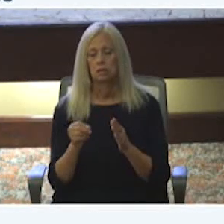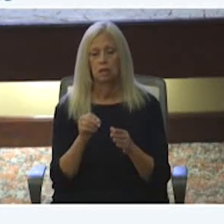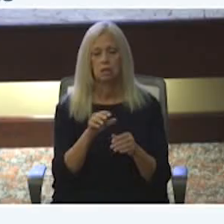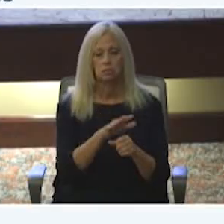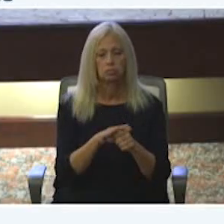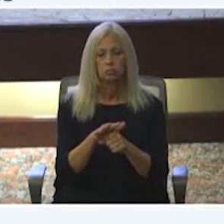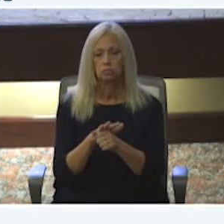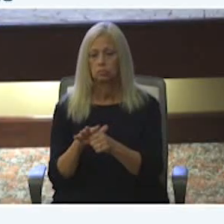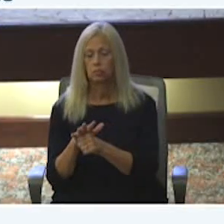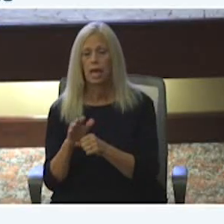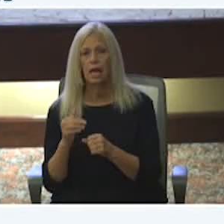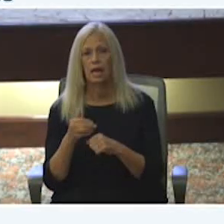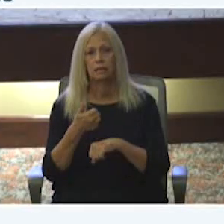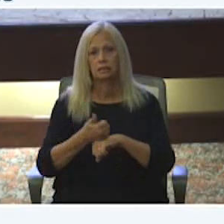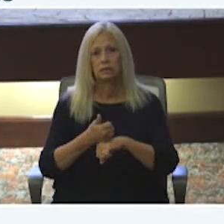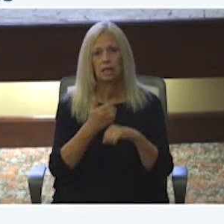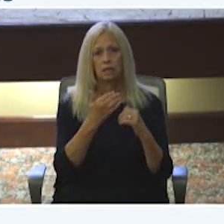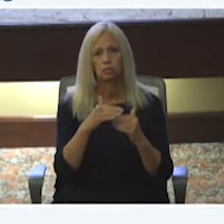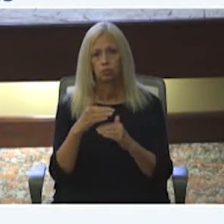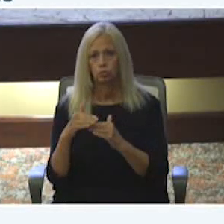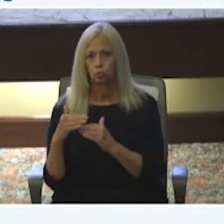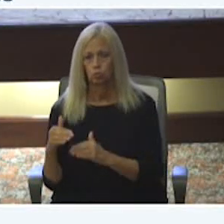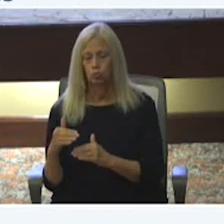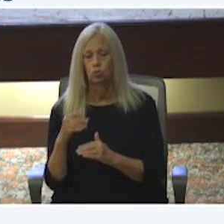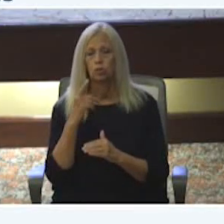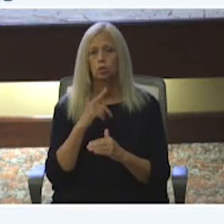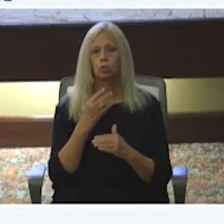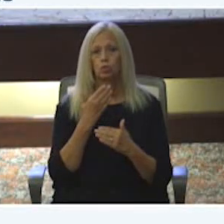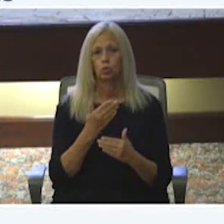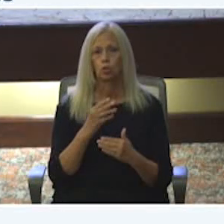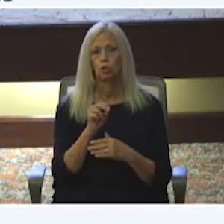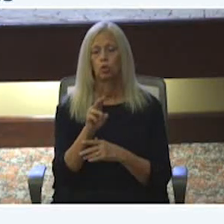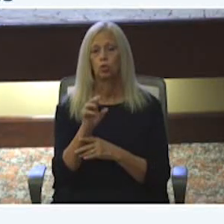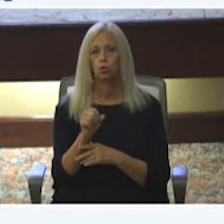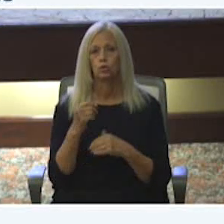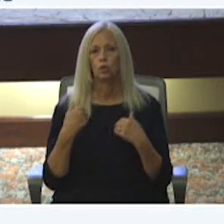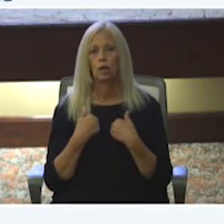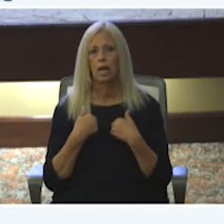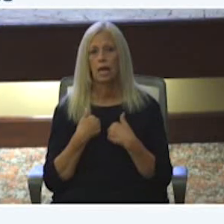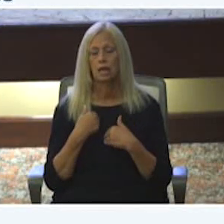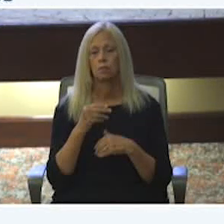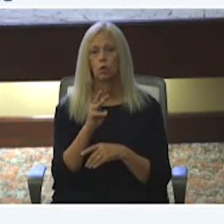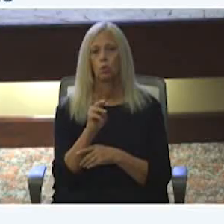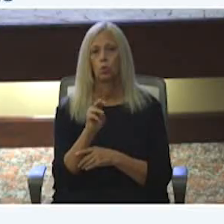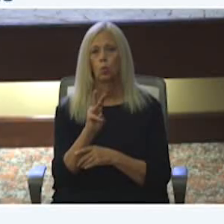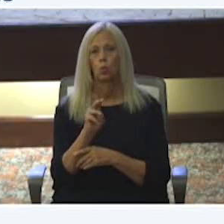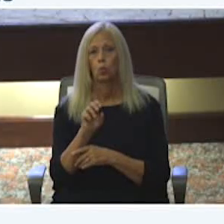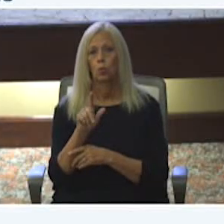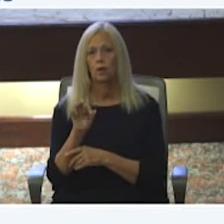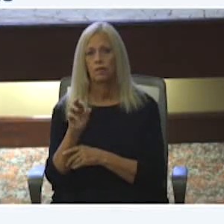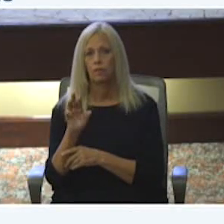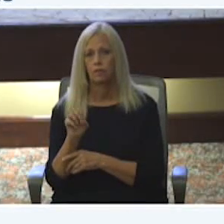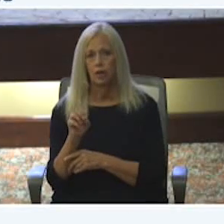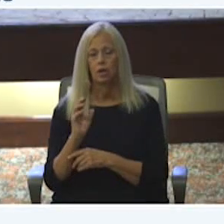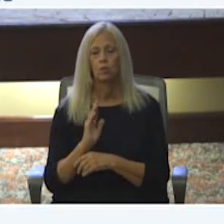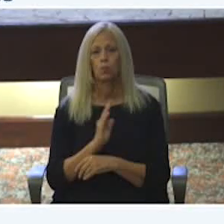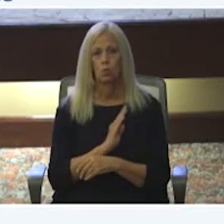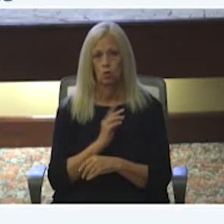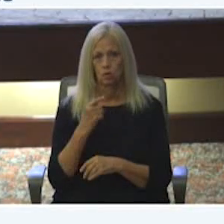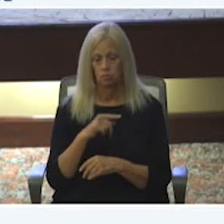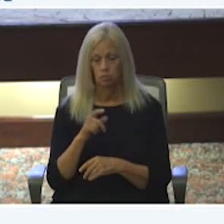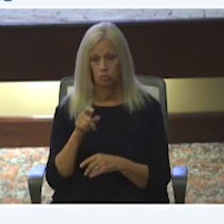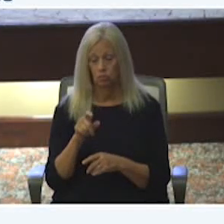types of restrictions. The good news for the Animal Welfare Board is that meant we didn't have to reinvent the wheel. We could just look at ordinances that were